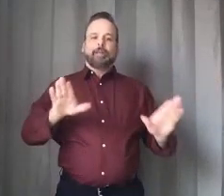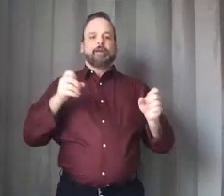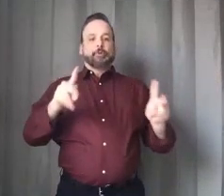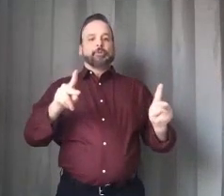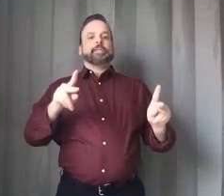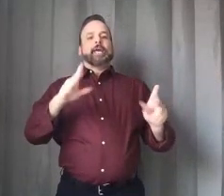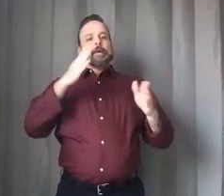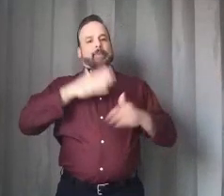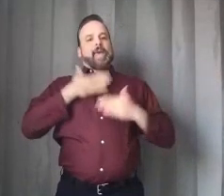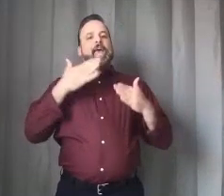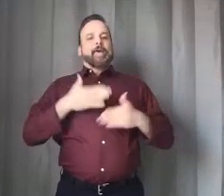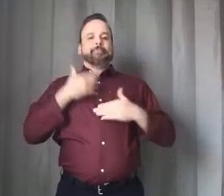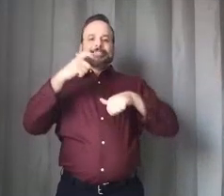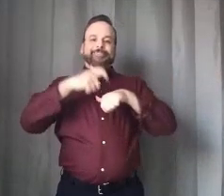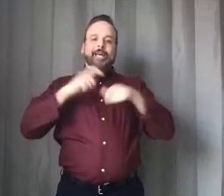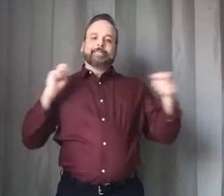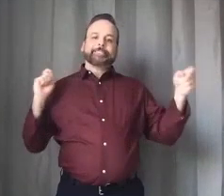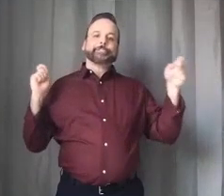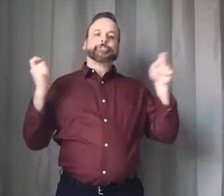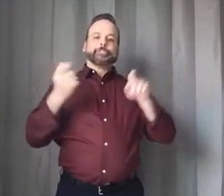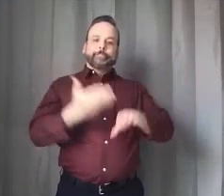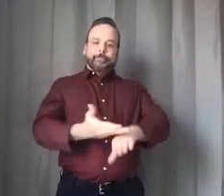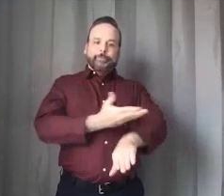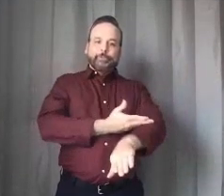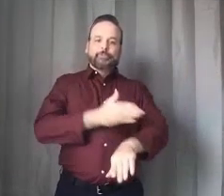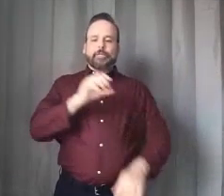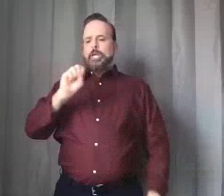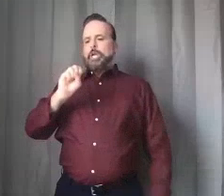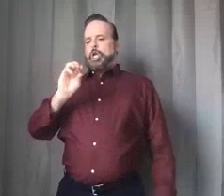far. Yeah. What about you, Somaiya?